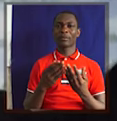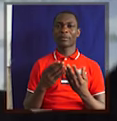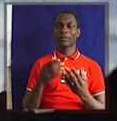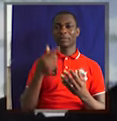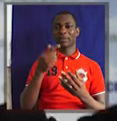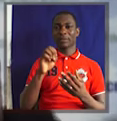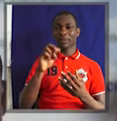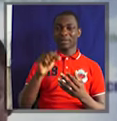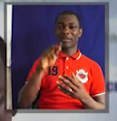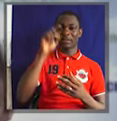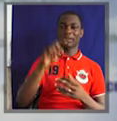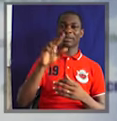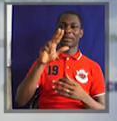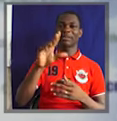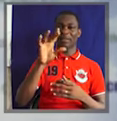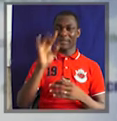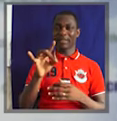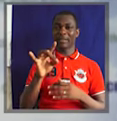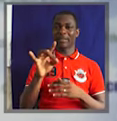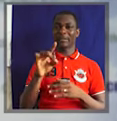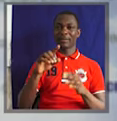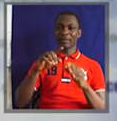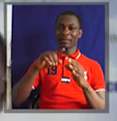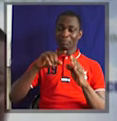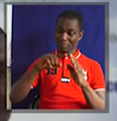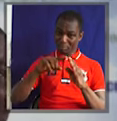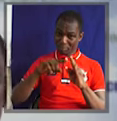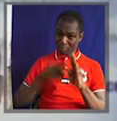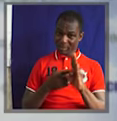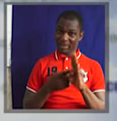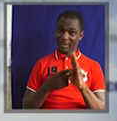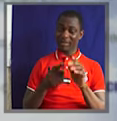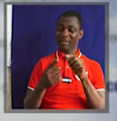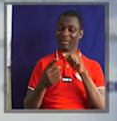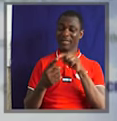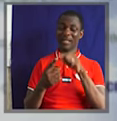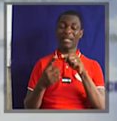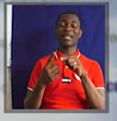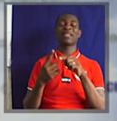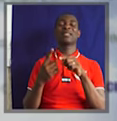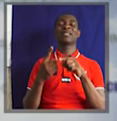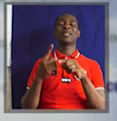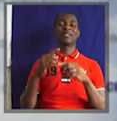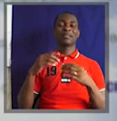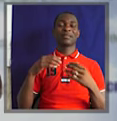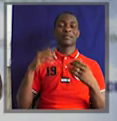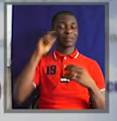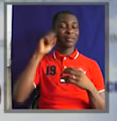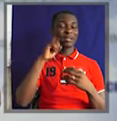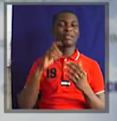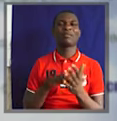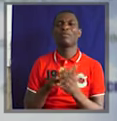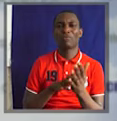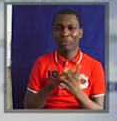wo betrese dia free Genesis 38 ya se na opani juda no na sexually no na on shada